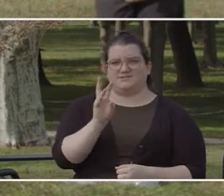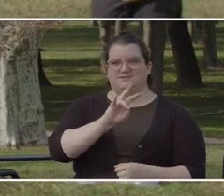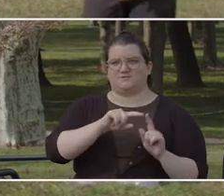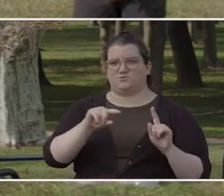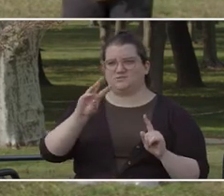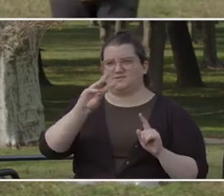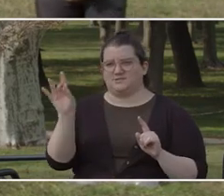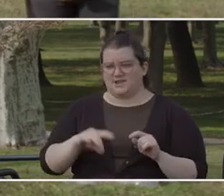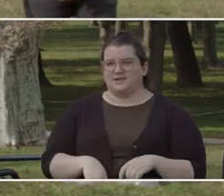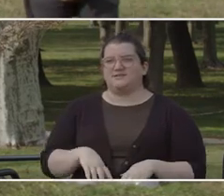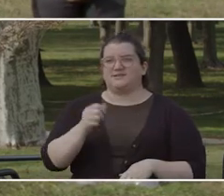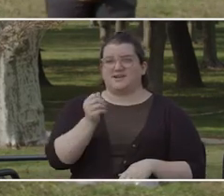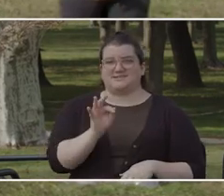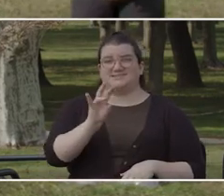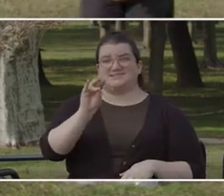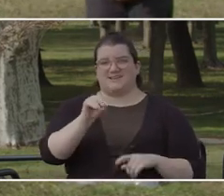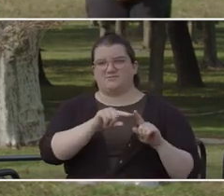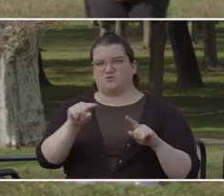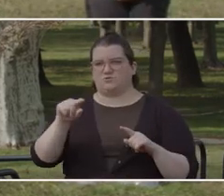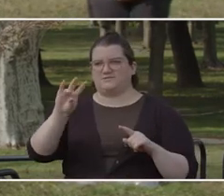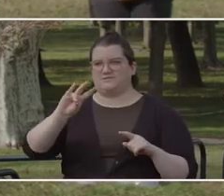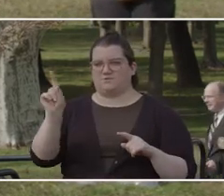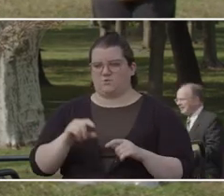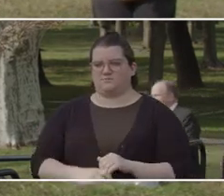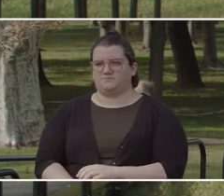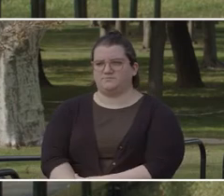1967-1968, 1970 through 1971.